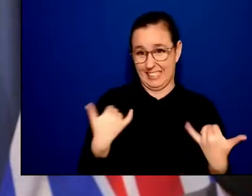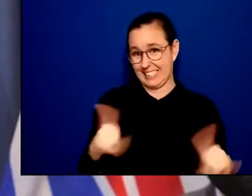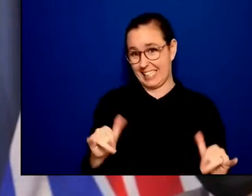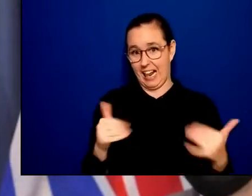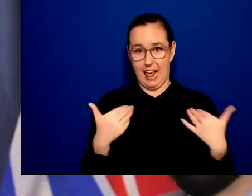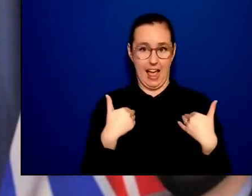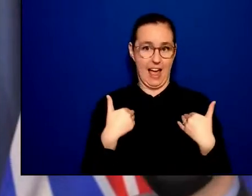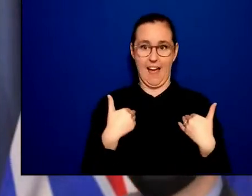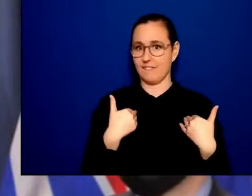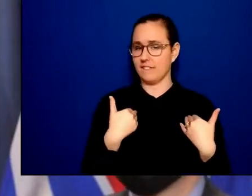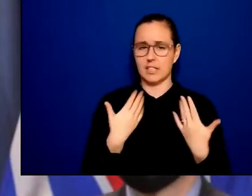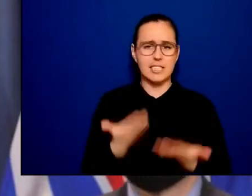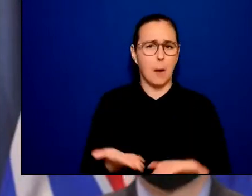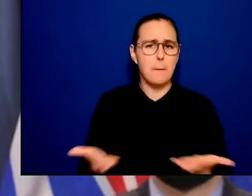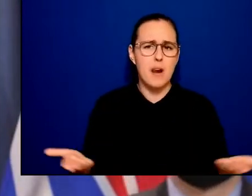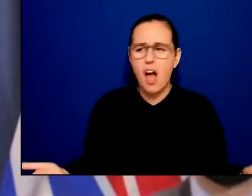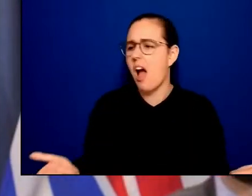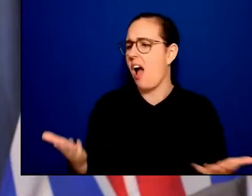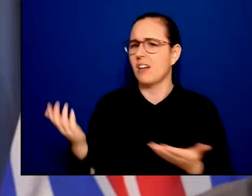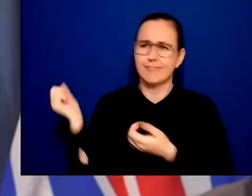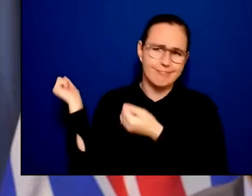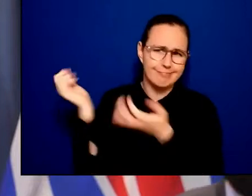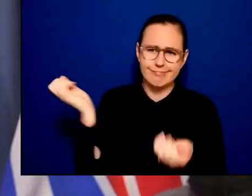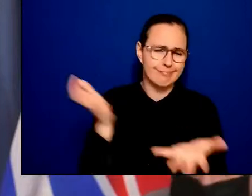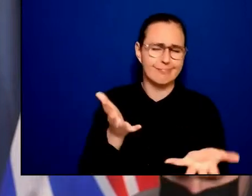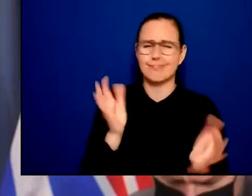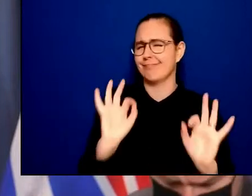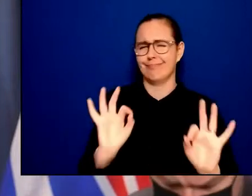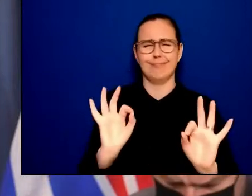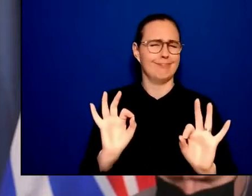next question goes to Alex McKean of The Star.